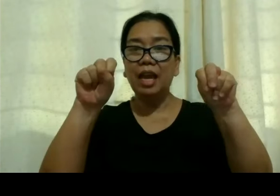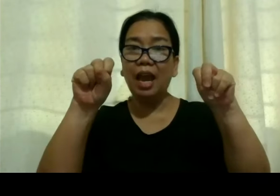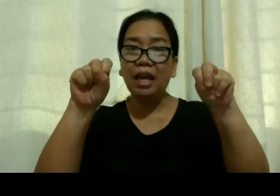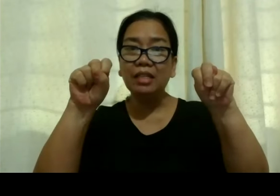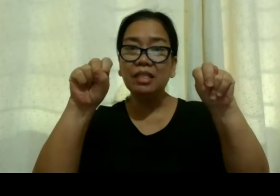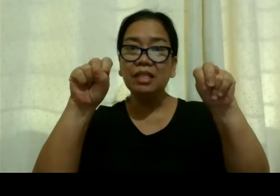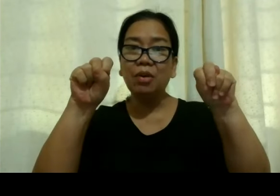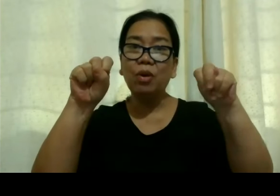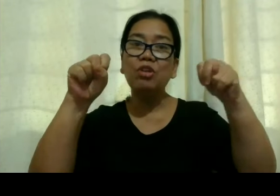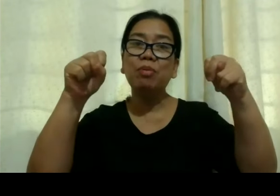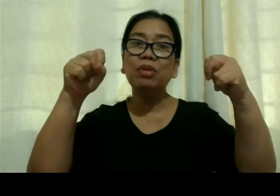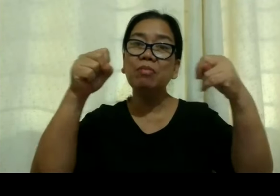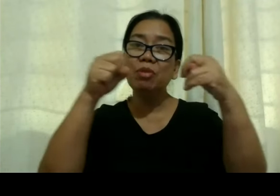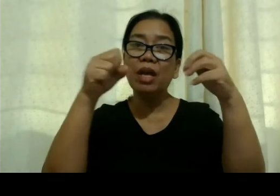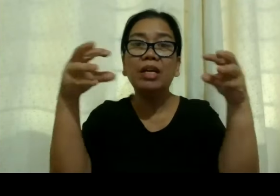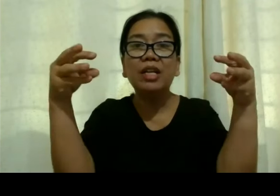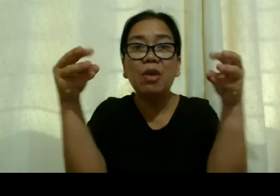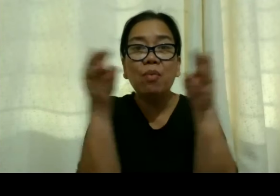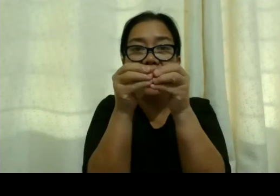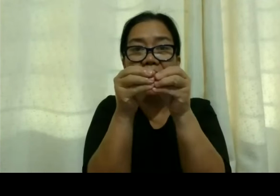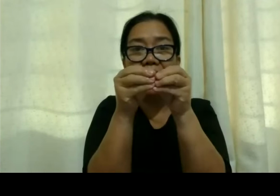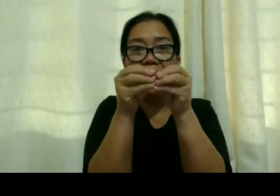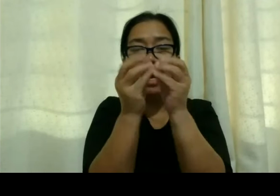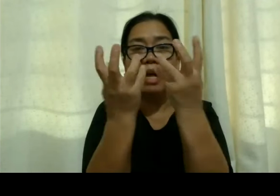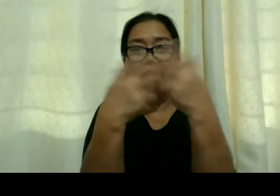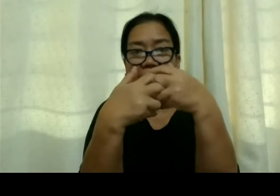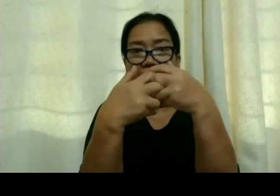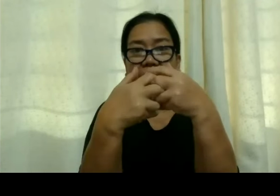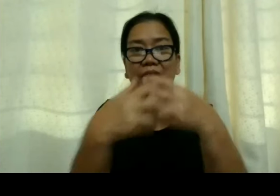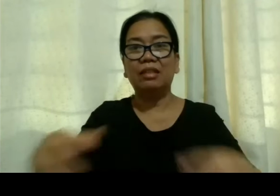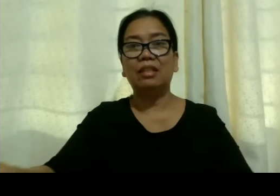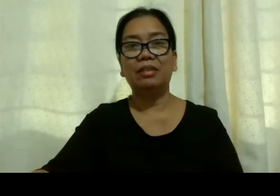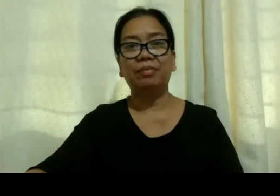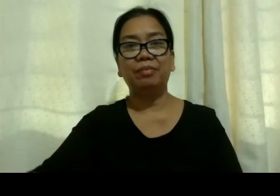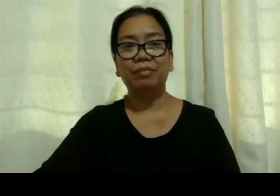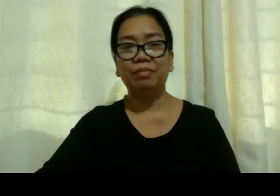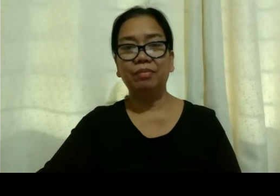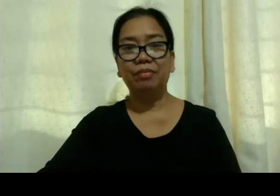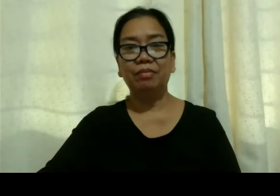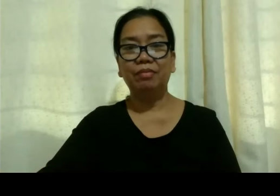and the S, when you put them together, they will attract.